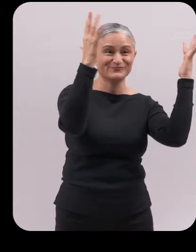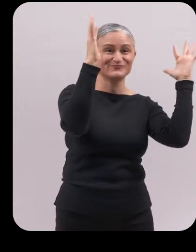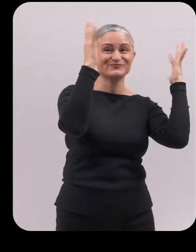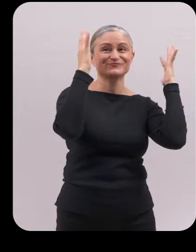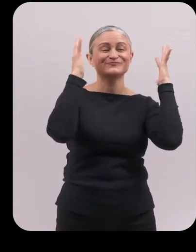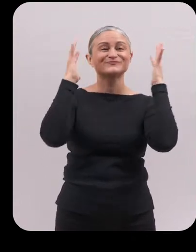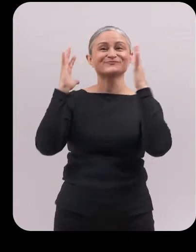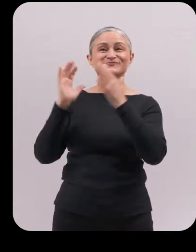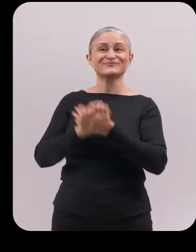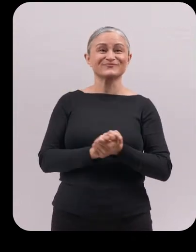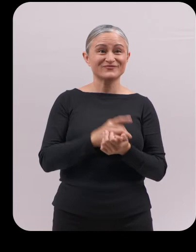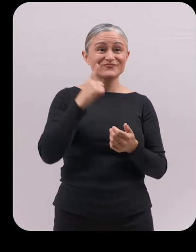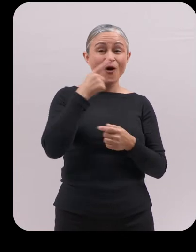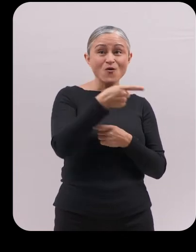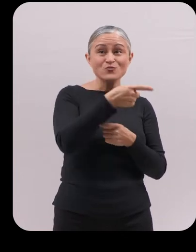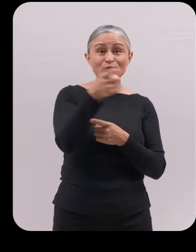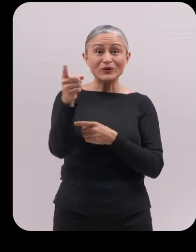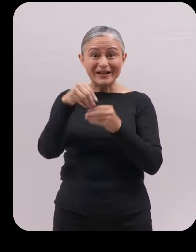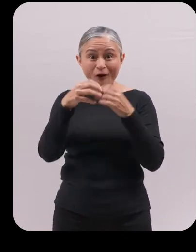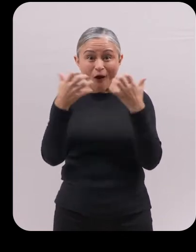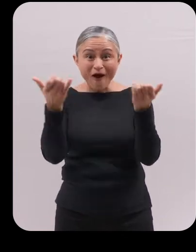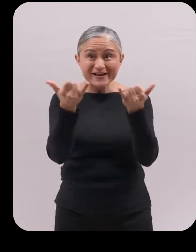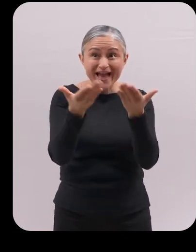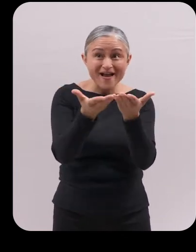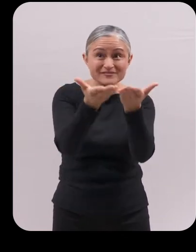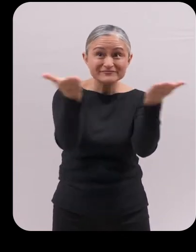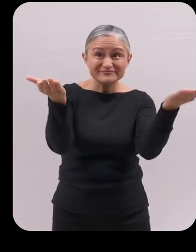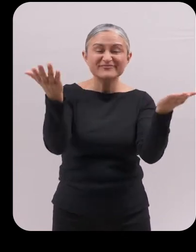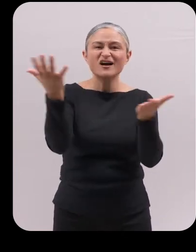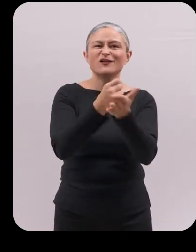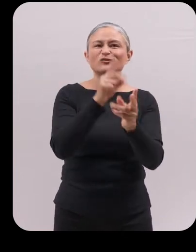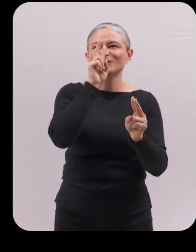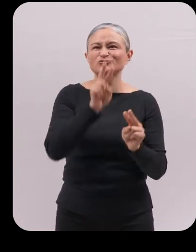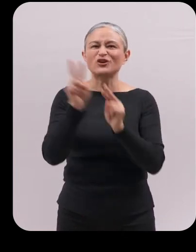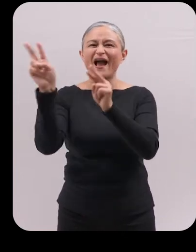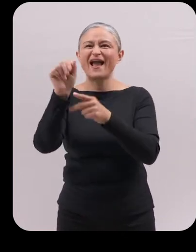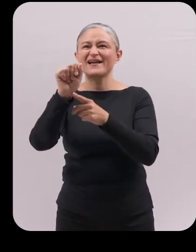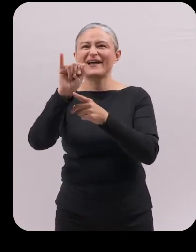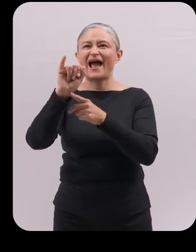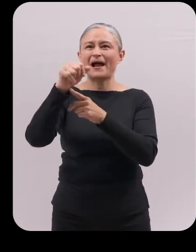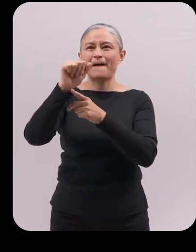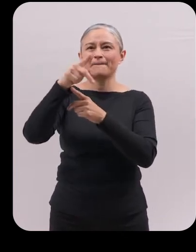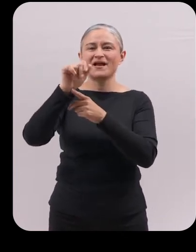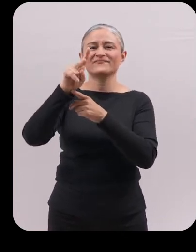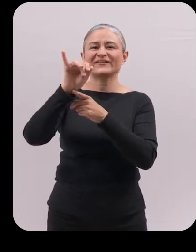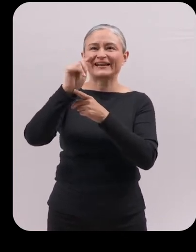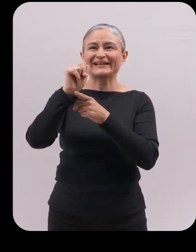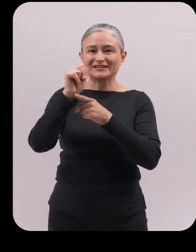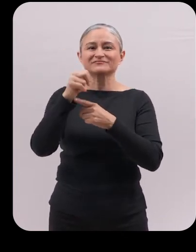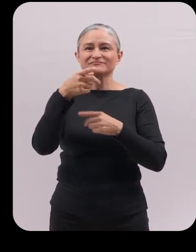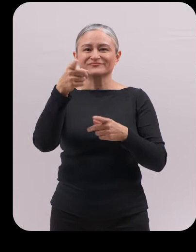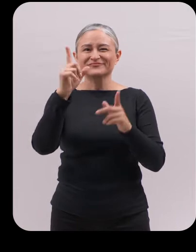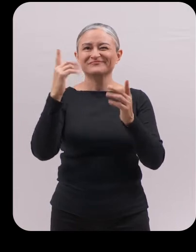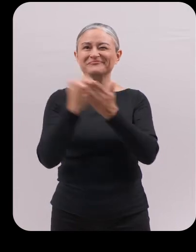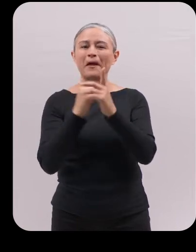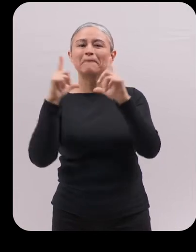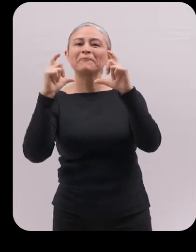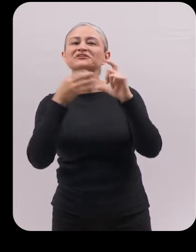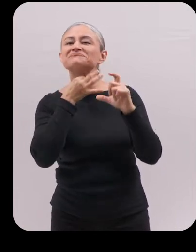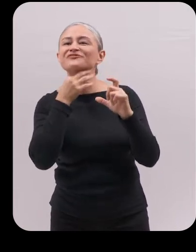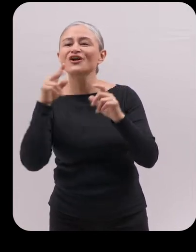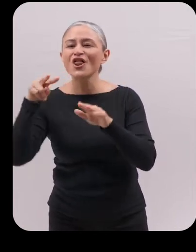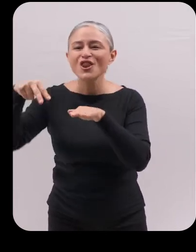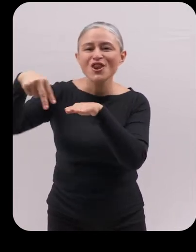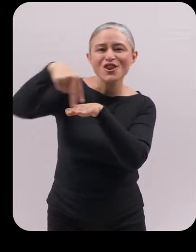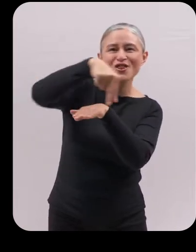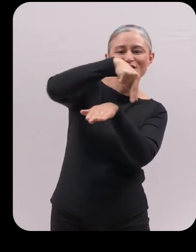For those of you in the audience, be sure to check it out at the AI Pavilion, maybe grab a picture, and visit our website for more details. And